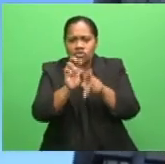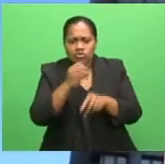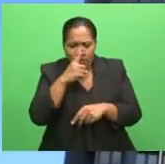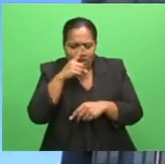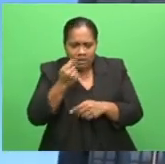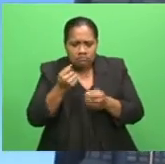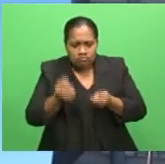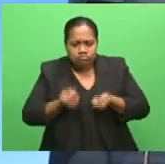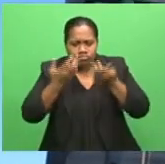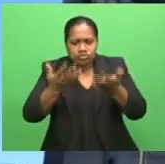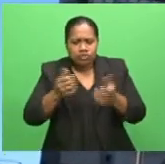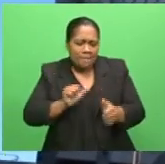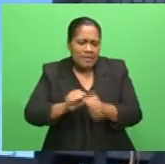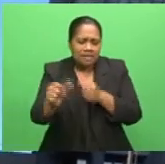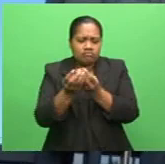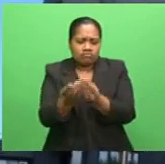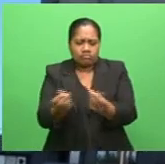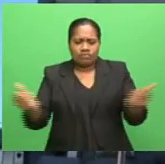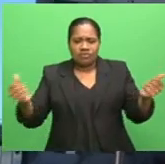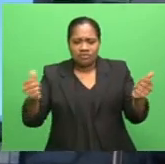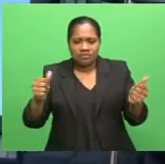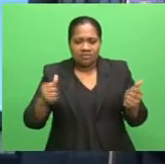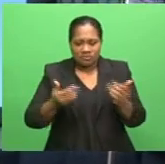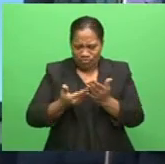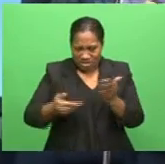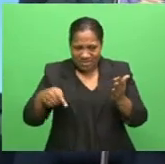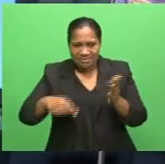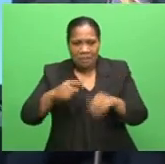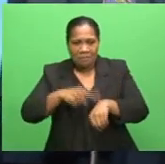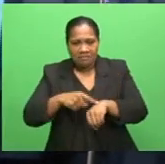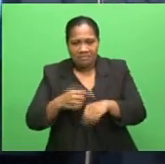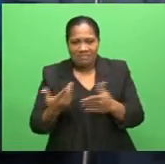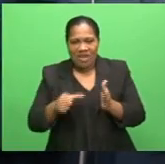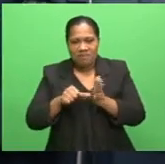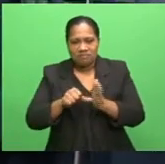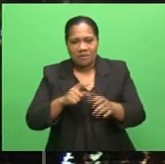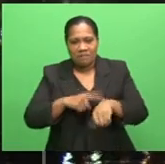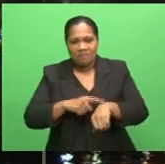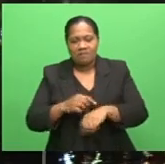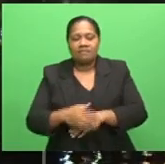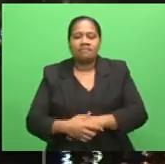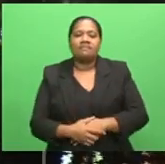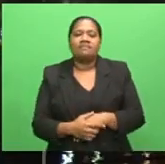best solutions during these trying times. Corey Tandulala, FBC News.